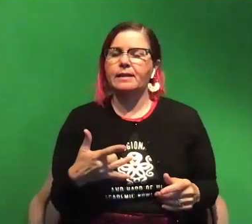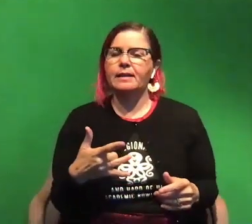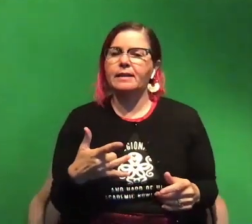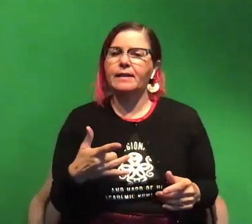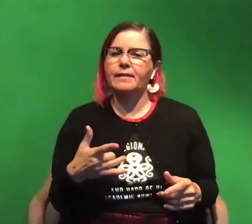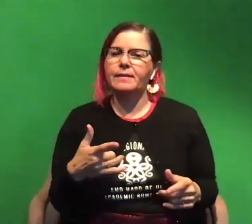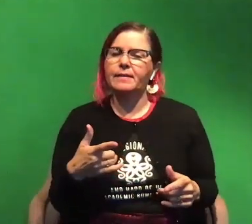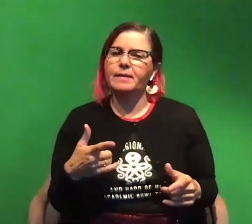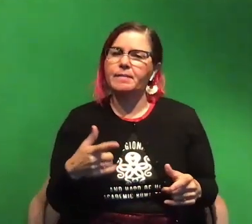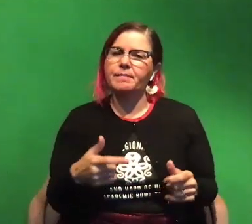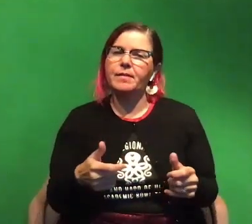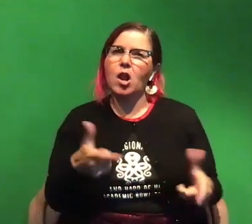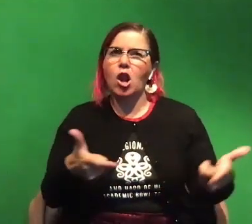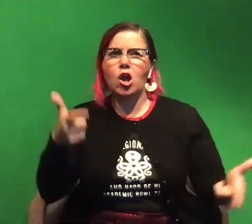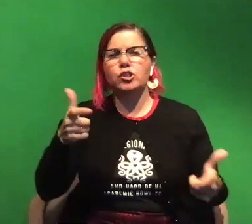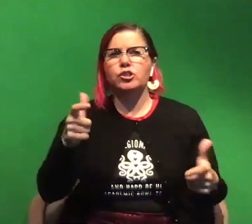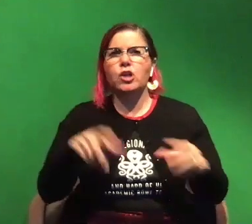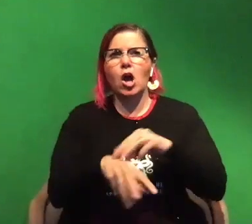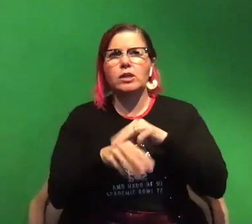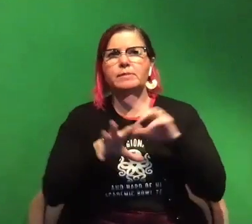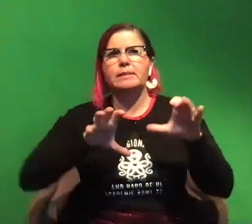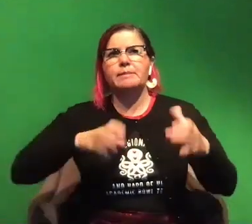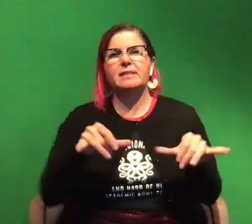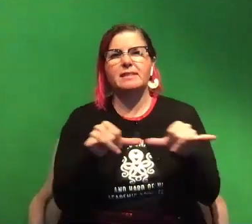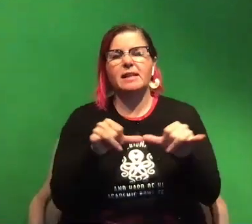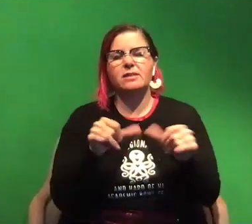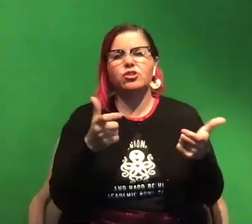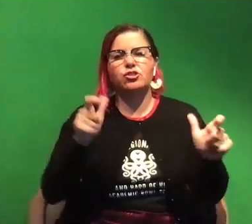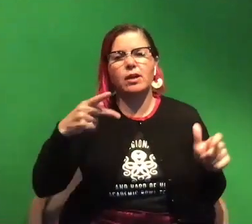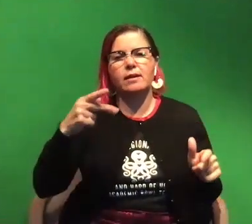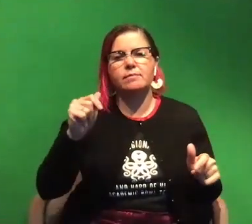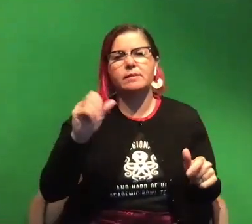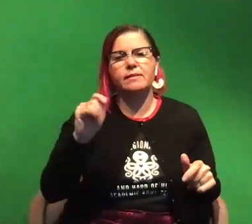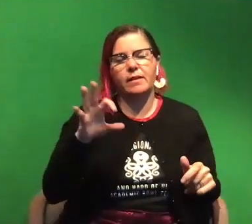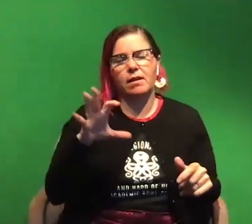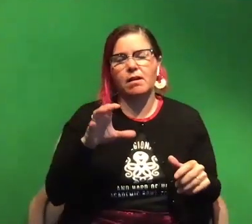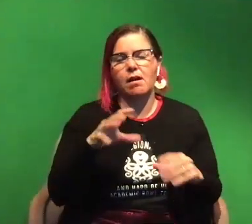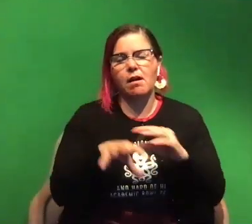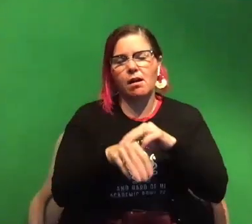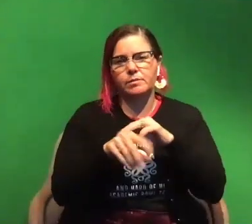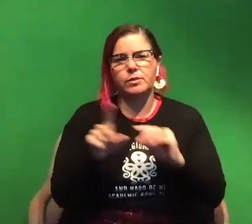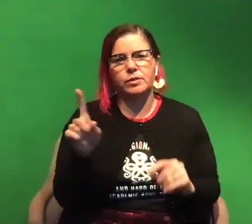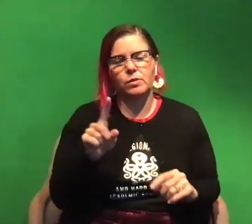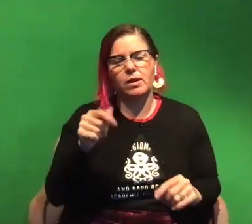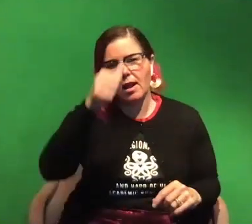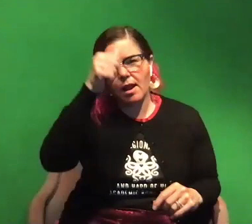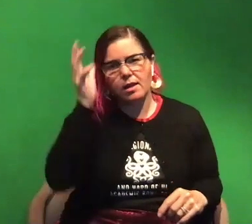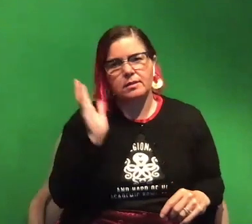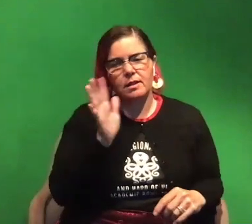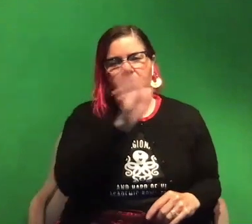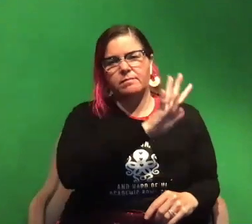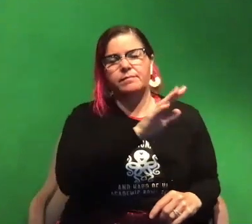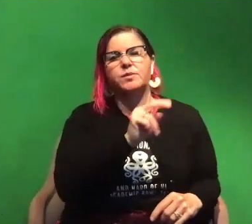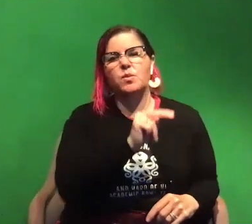accepted largest octopus species and size is the giant Pacific octopus, which is native to Alaska, the